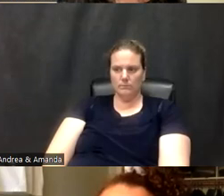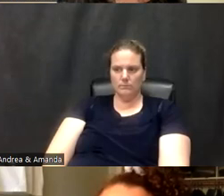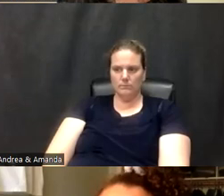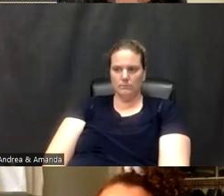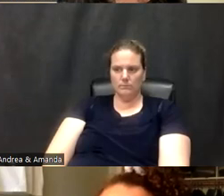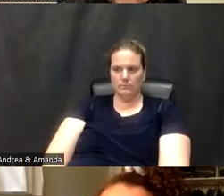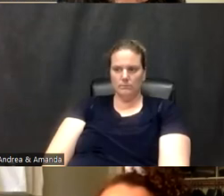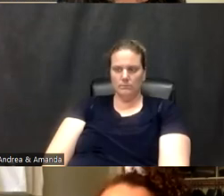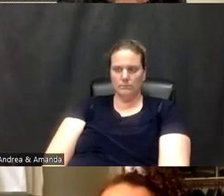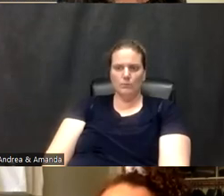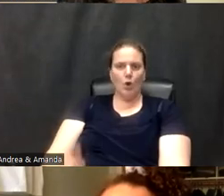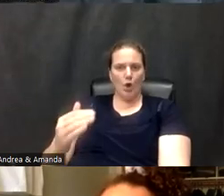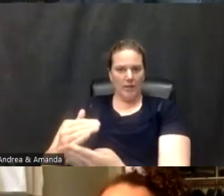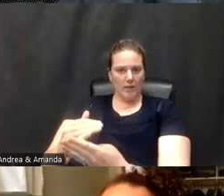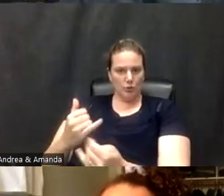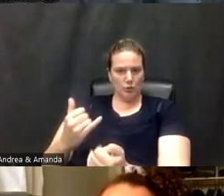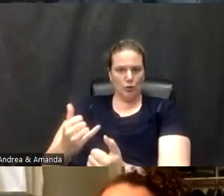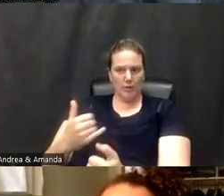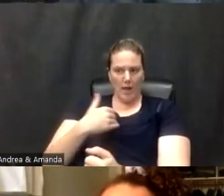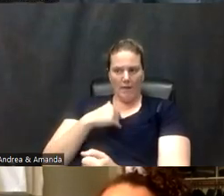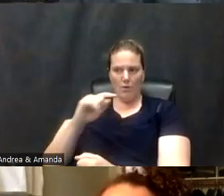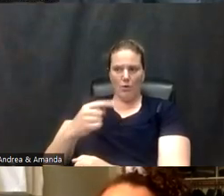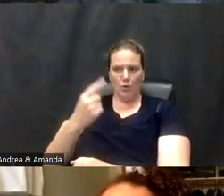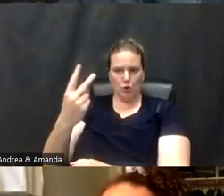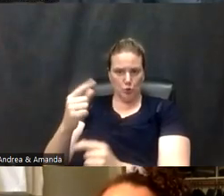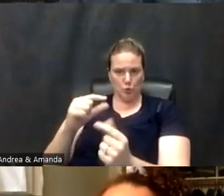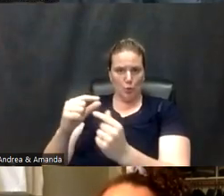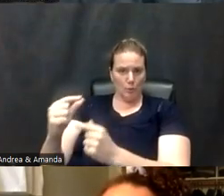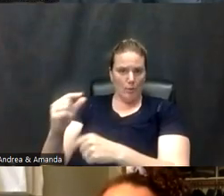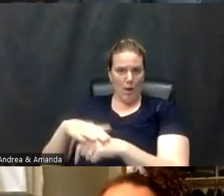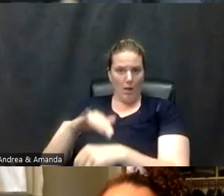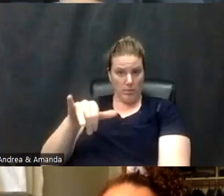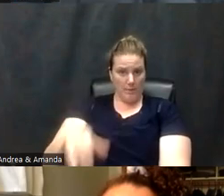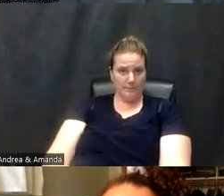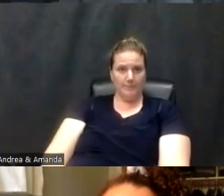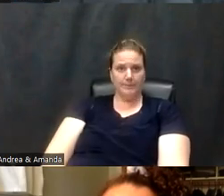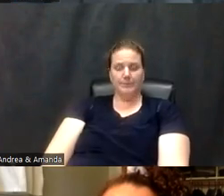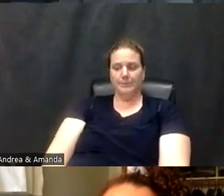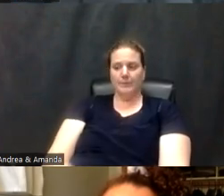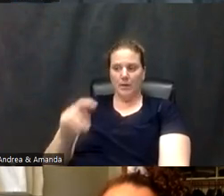And our list currently has only 2 groups on it,